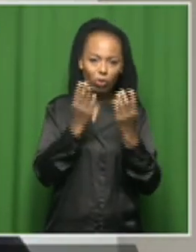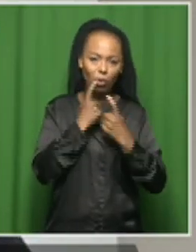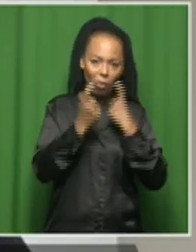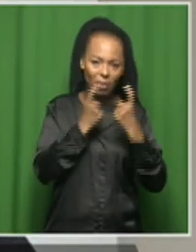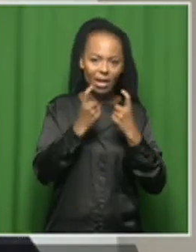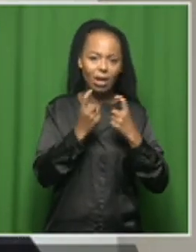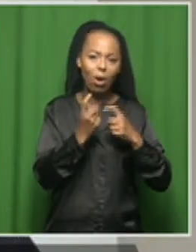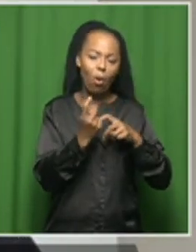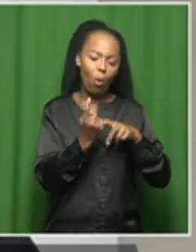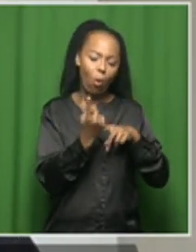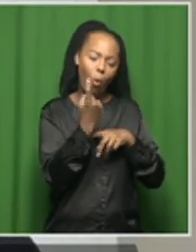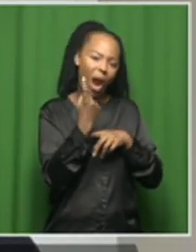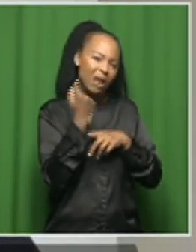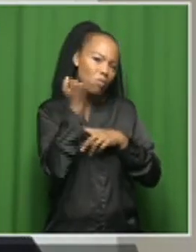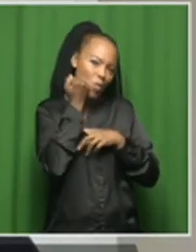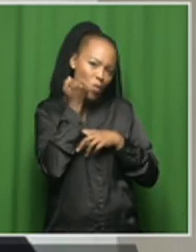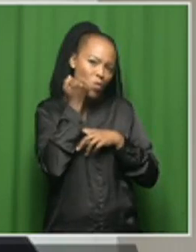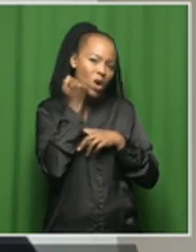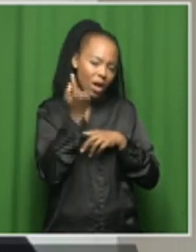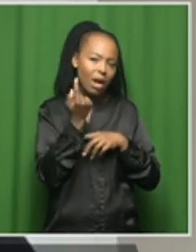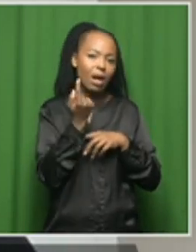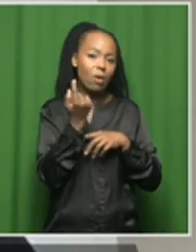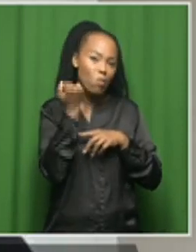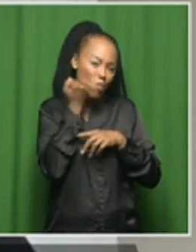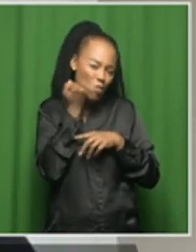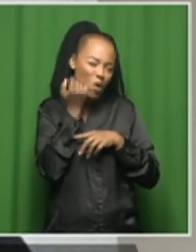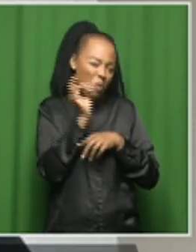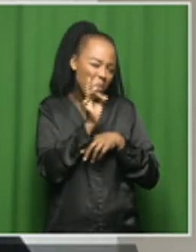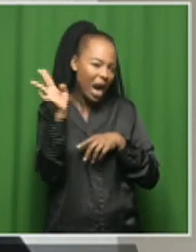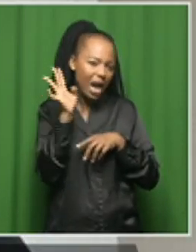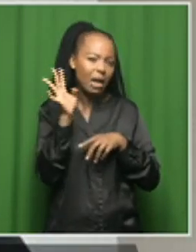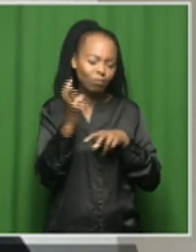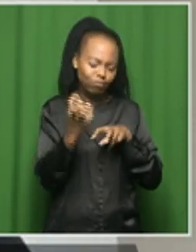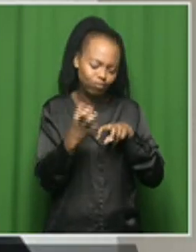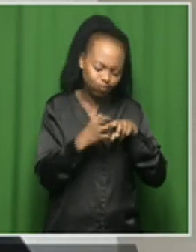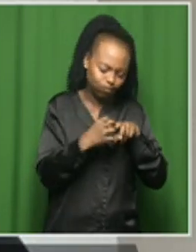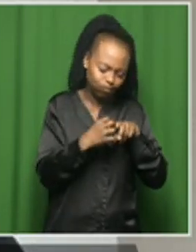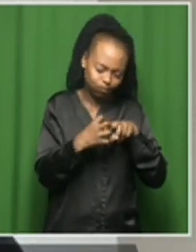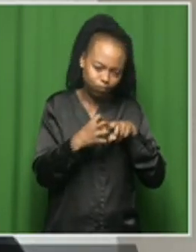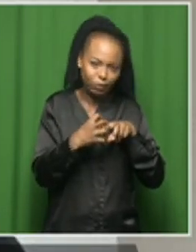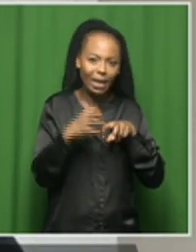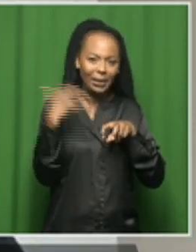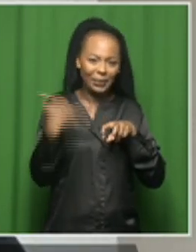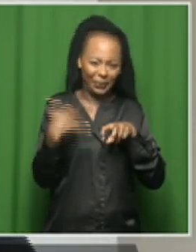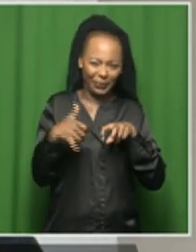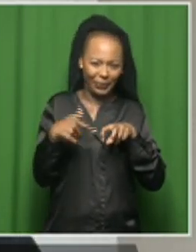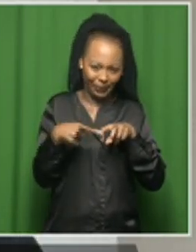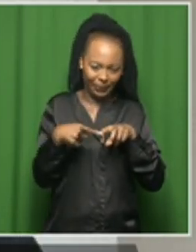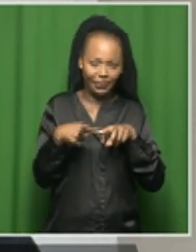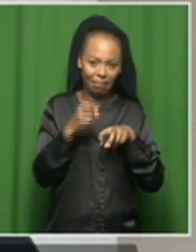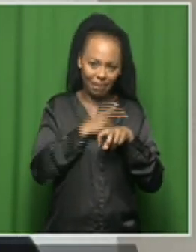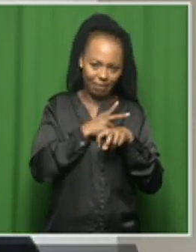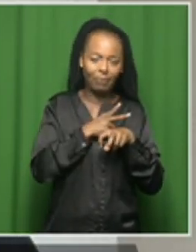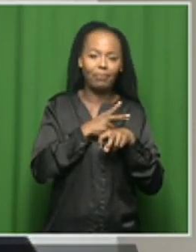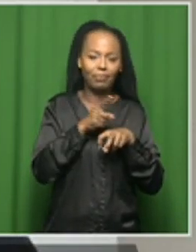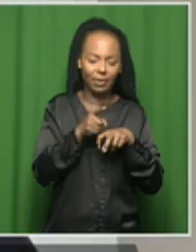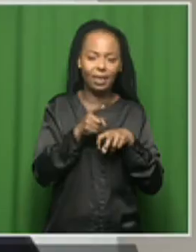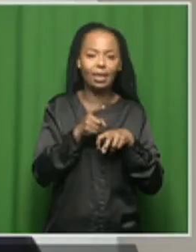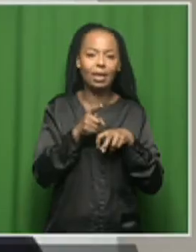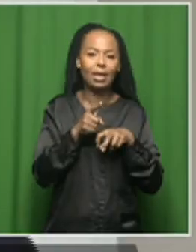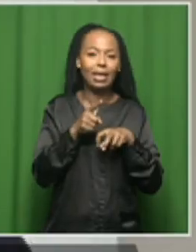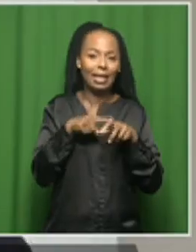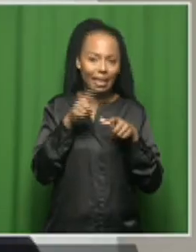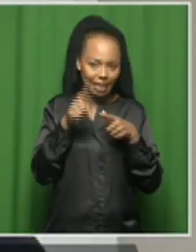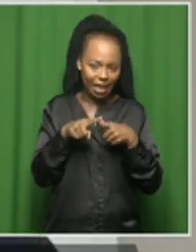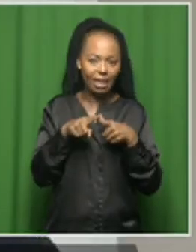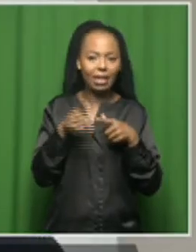joint, and that when you present with that, then I would consider more